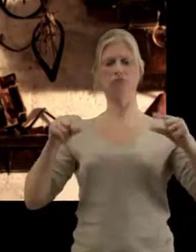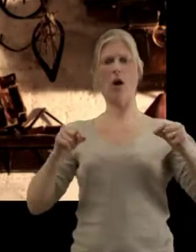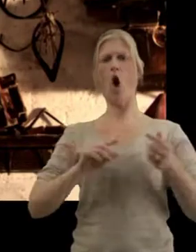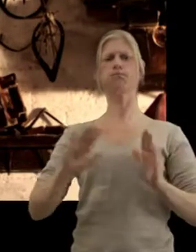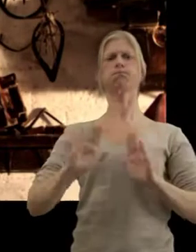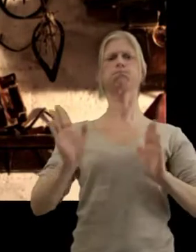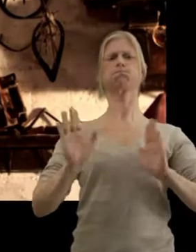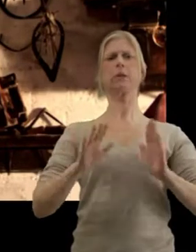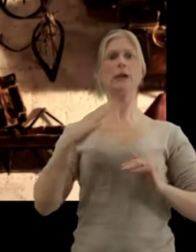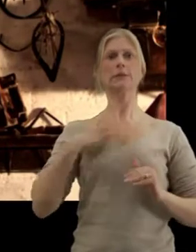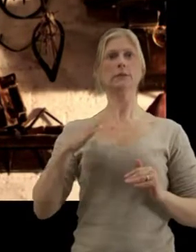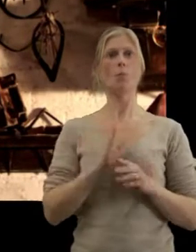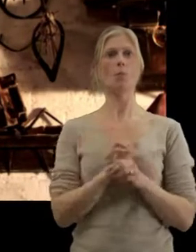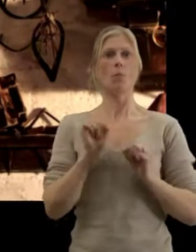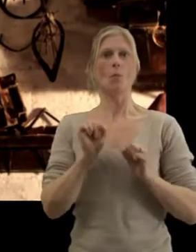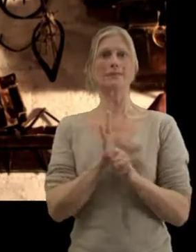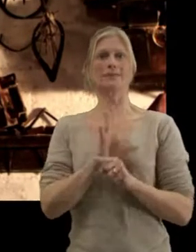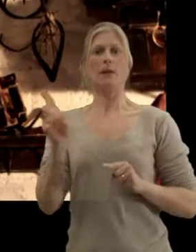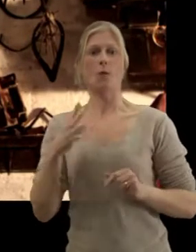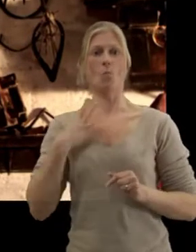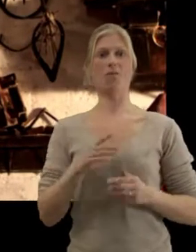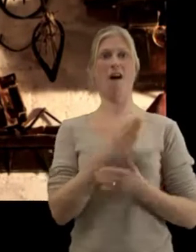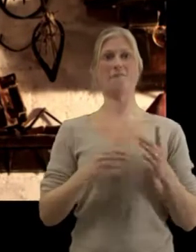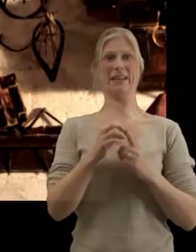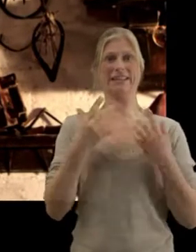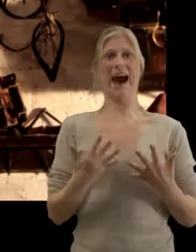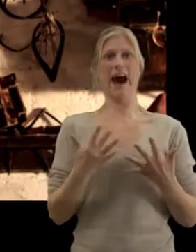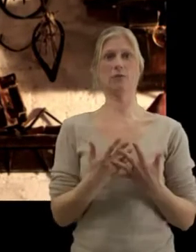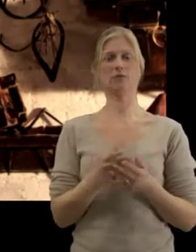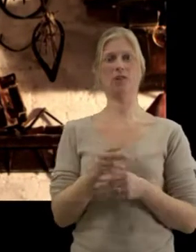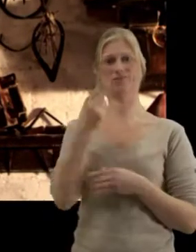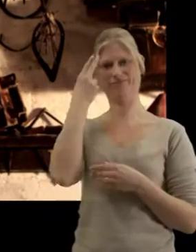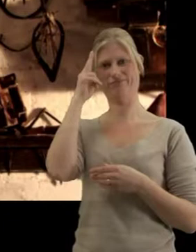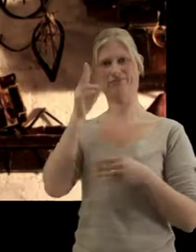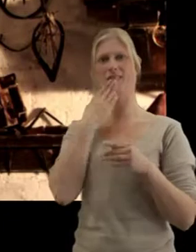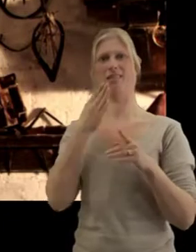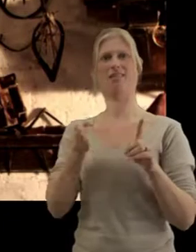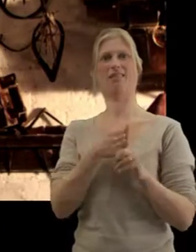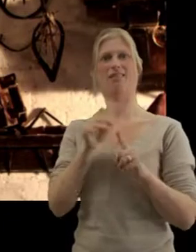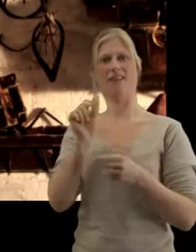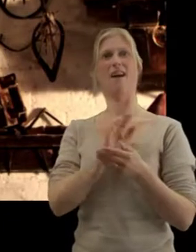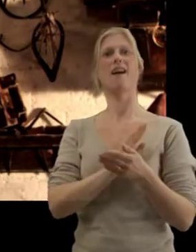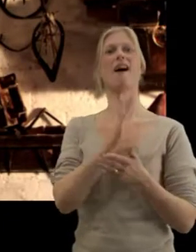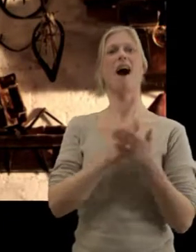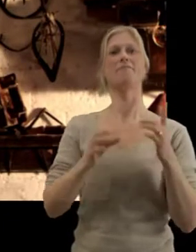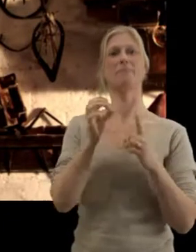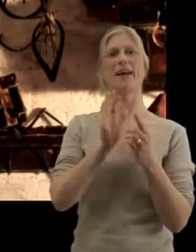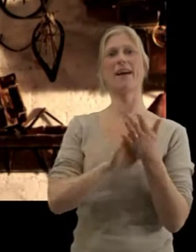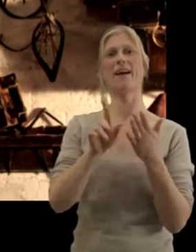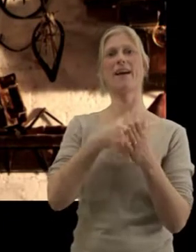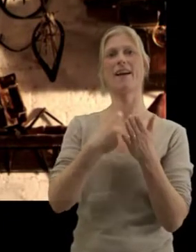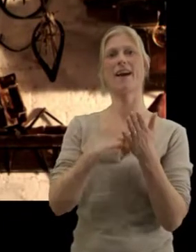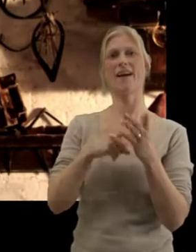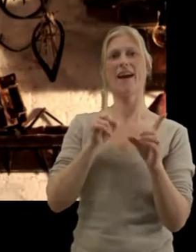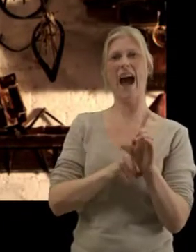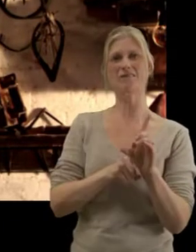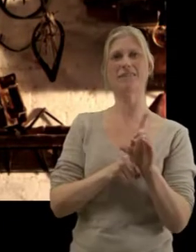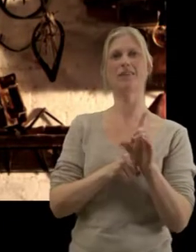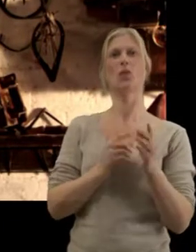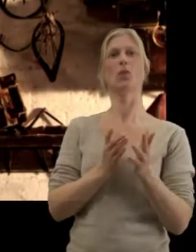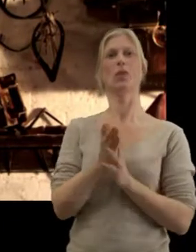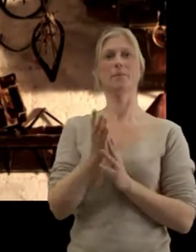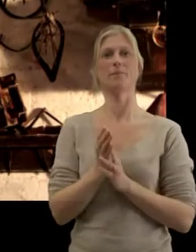it for the sake of the halfpenny." He wouldn't let it, so from then on she always called him Halfpenny Harry. I don't know whether anybody else did, but